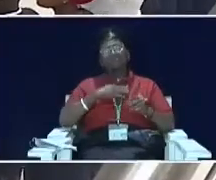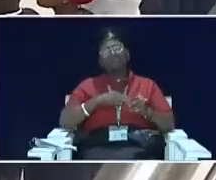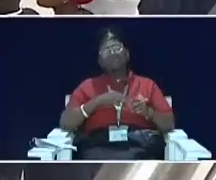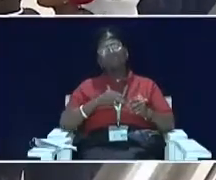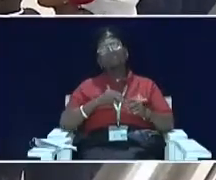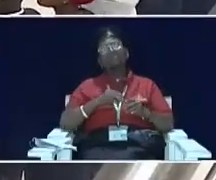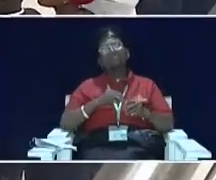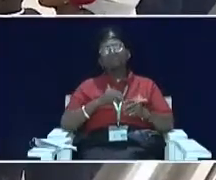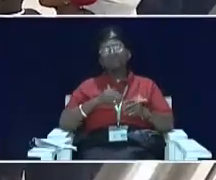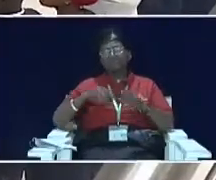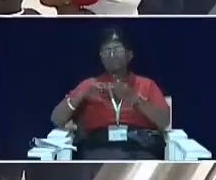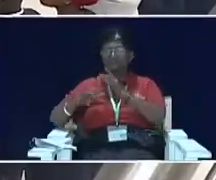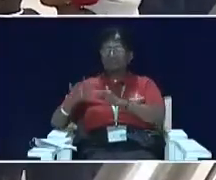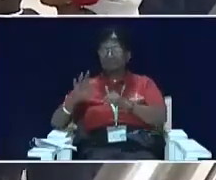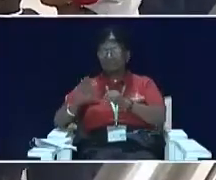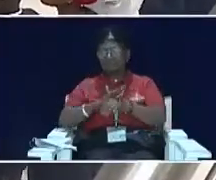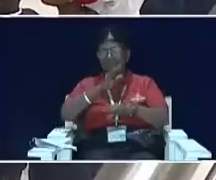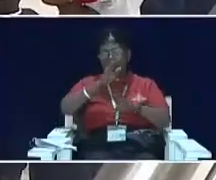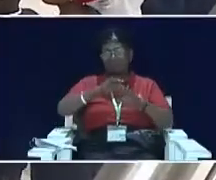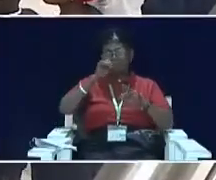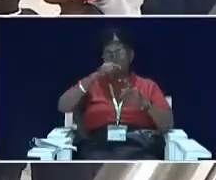Let your blood wash away my sins.